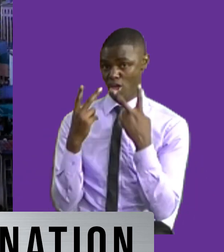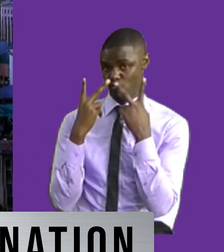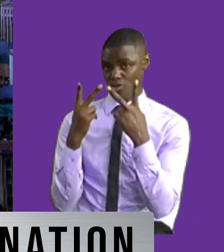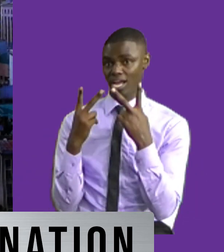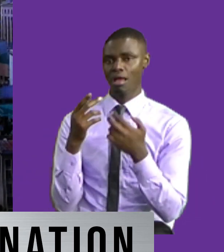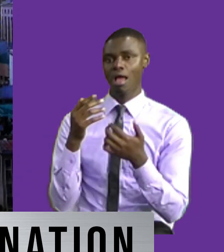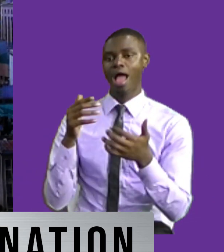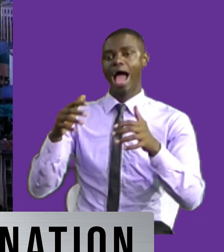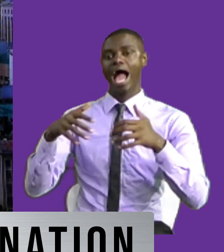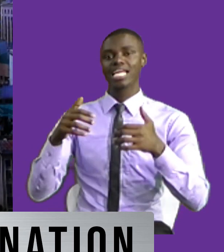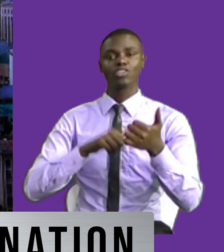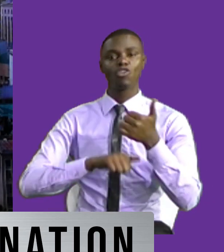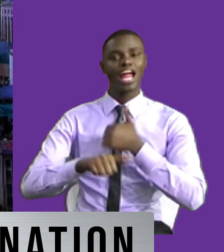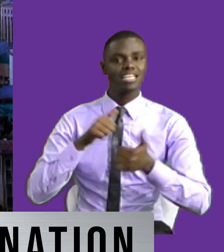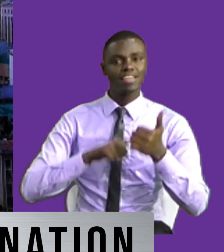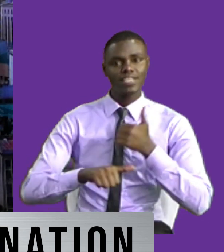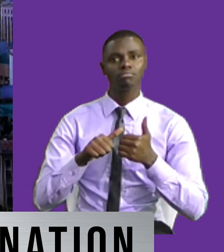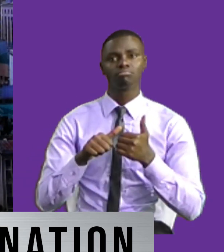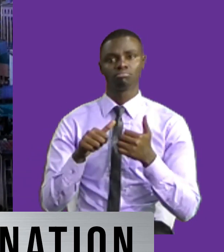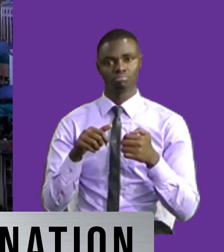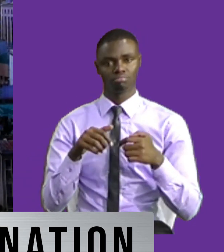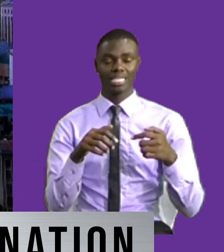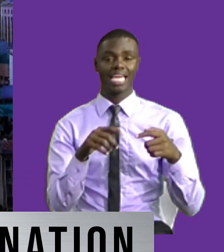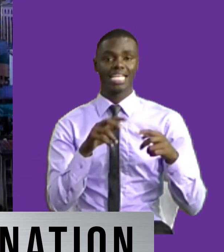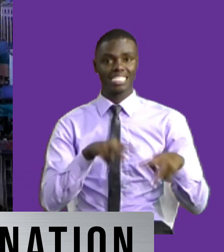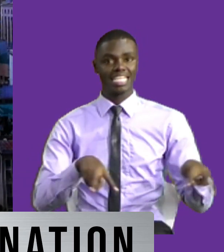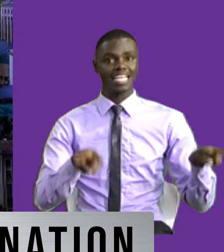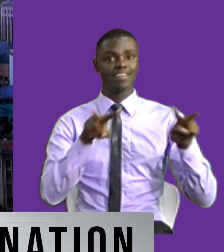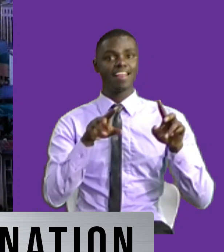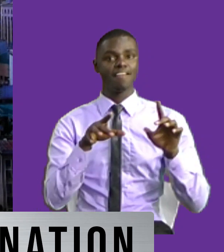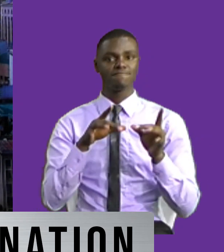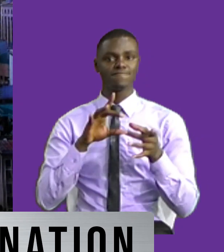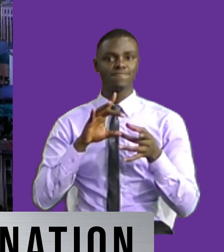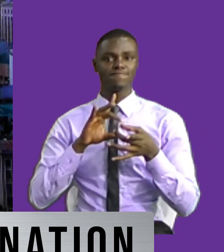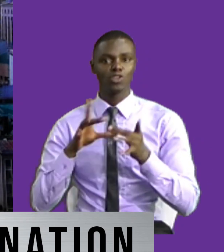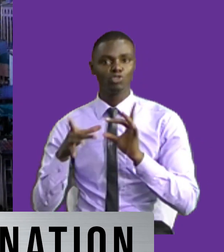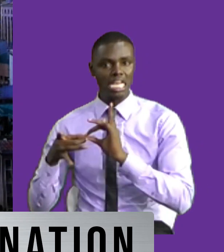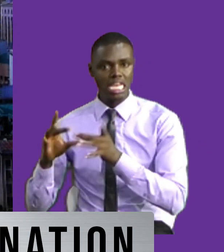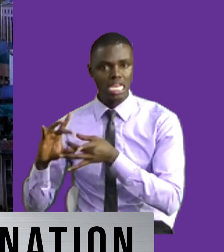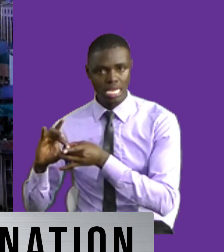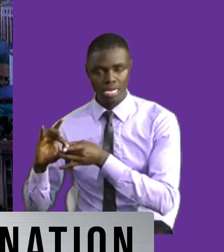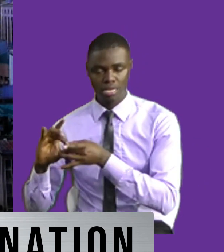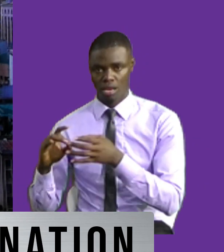agricultural activities go in value chains. You have got